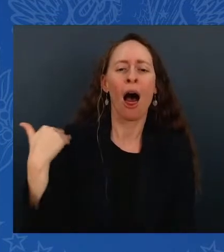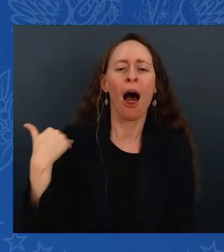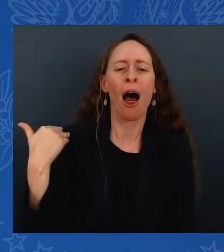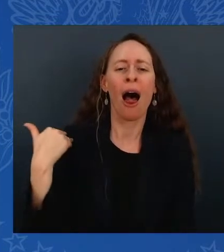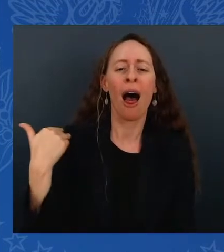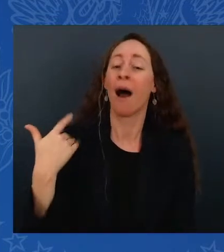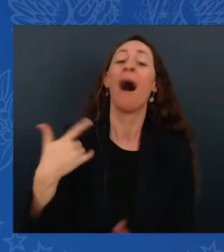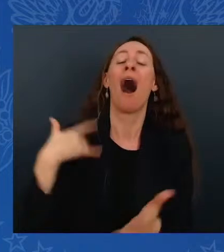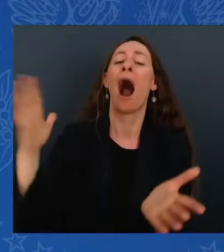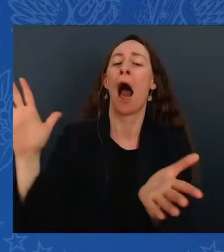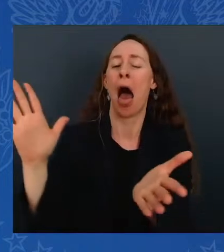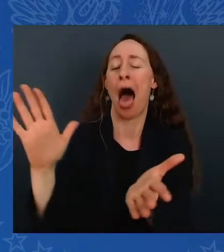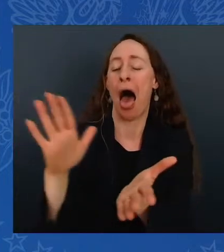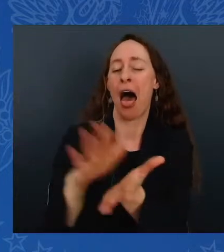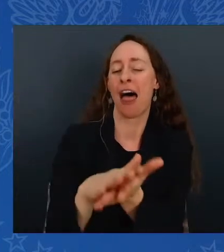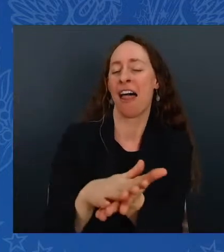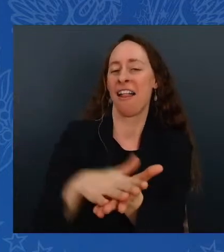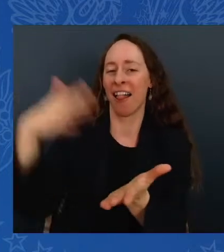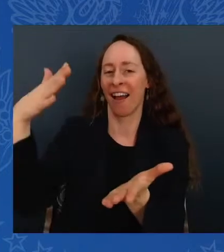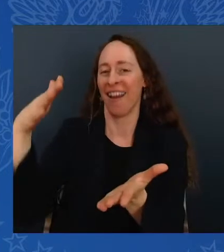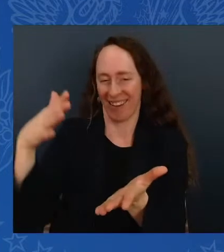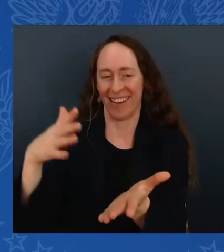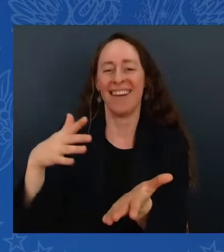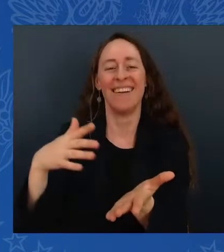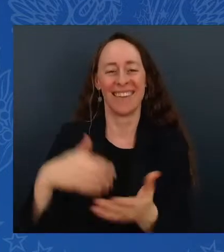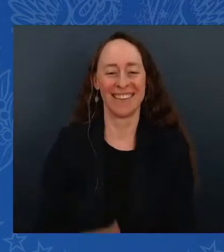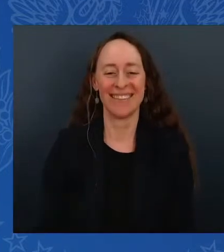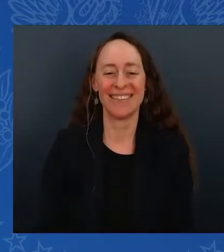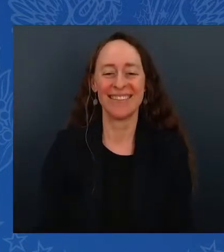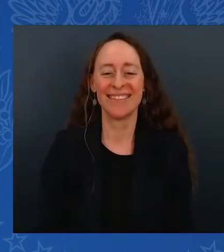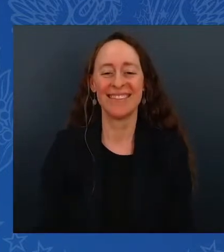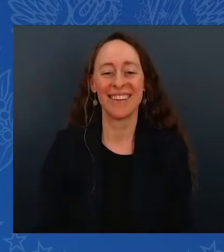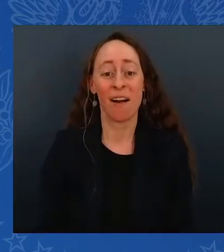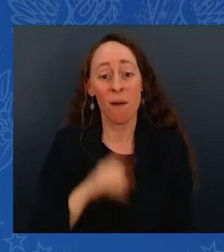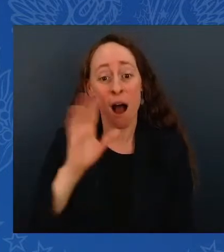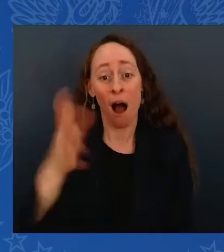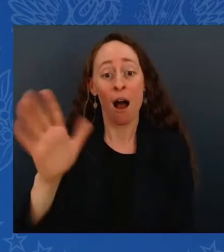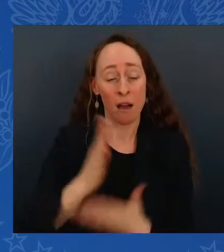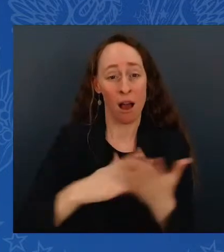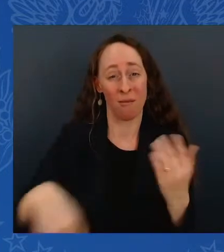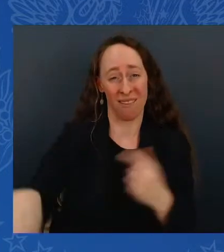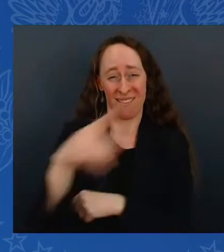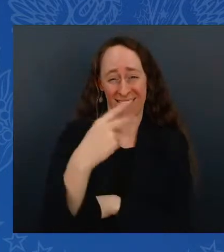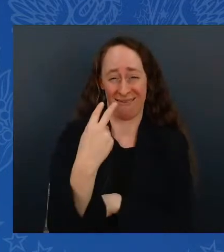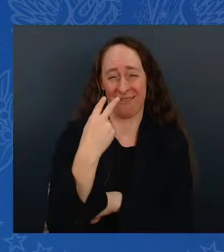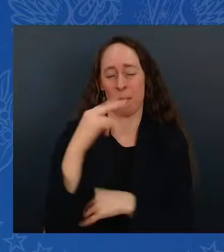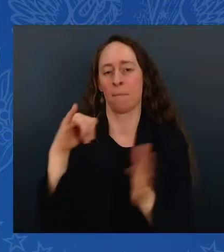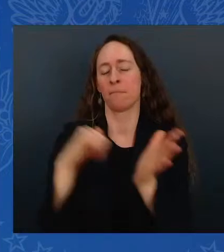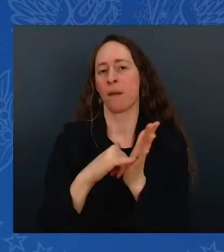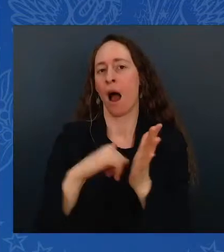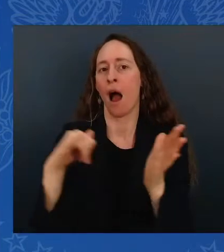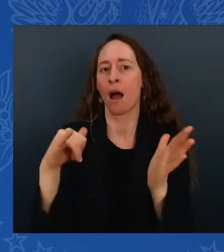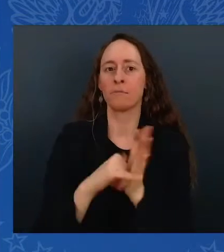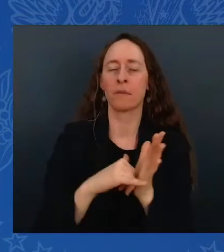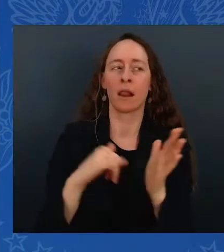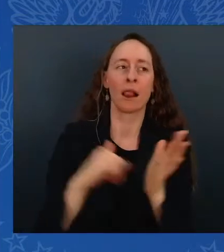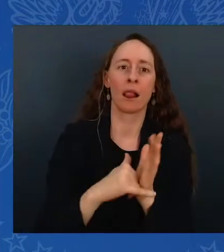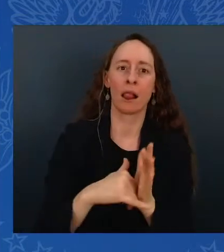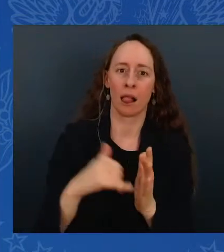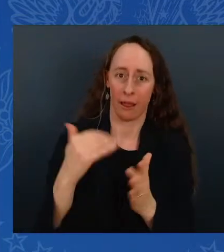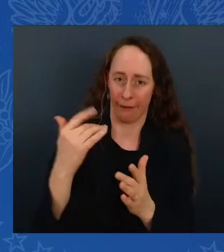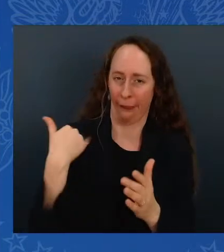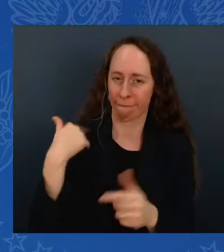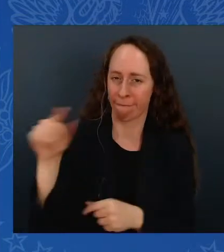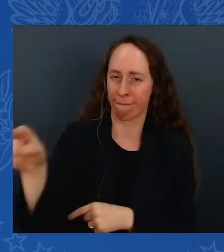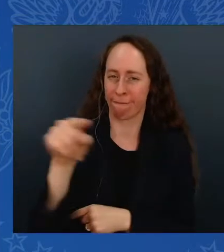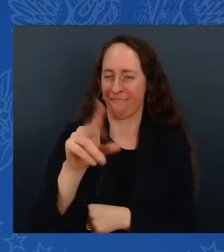Skeptics told me we couldn't get it done, remember? We couldn't get this done. There was no possibility of this. There wasn't a consensus. And